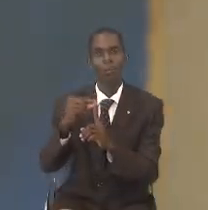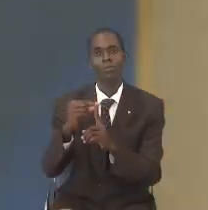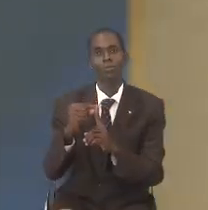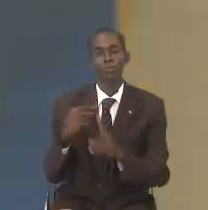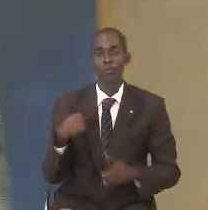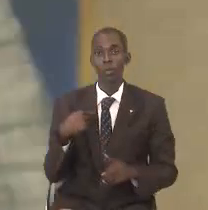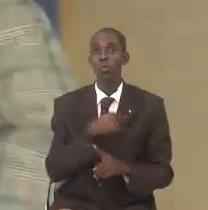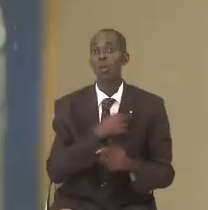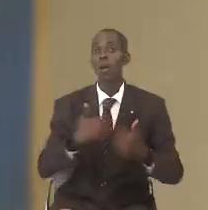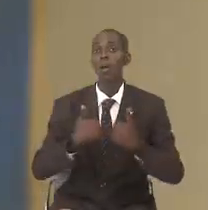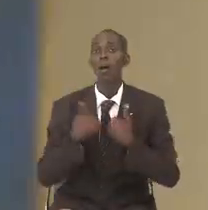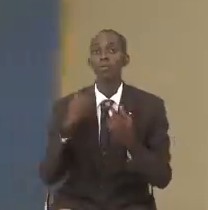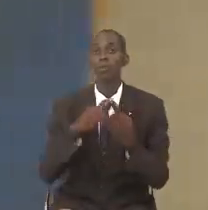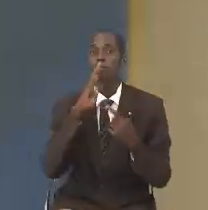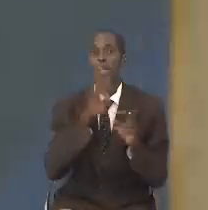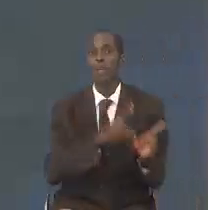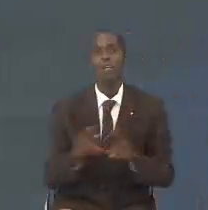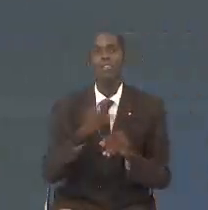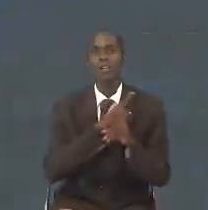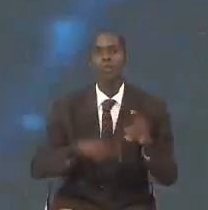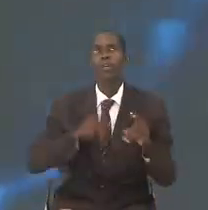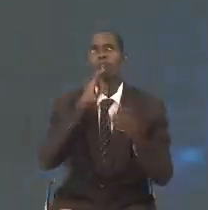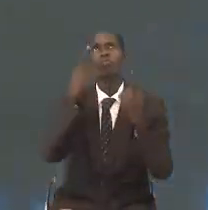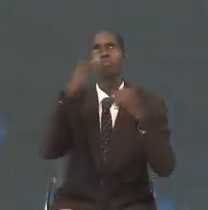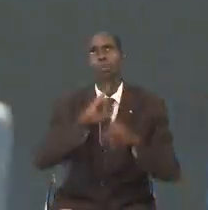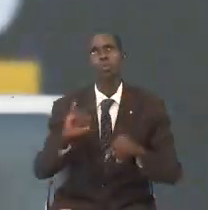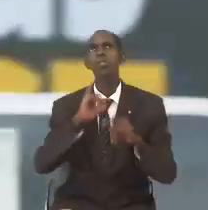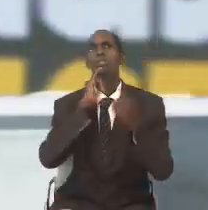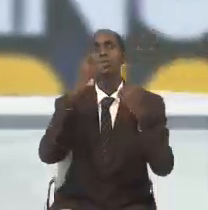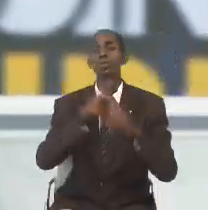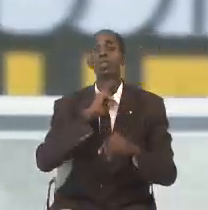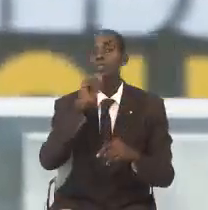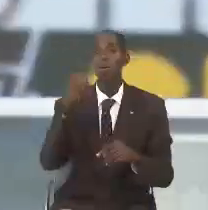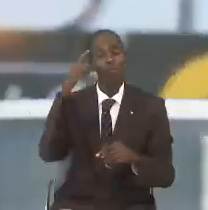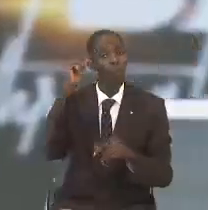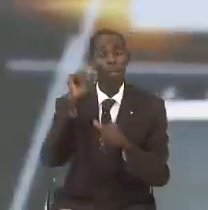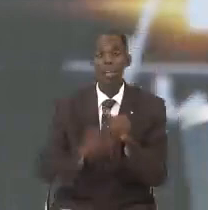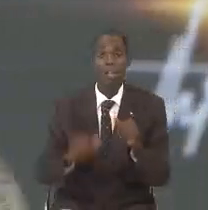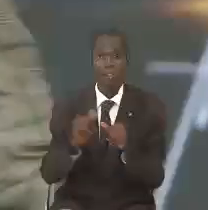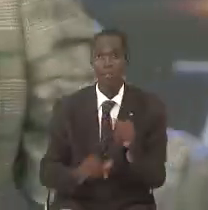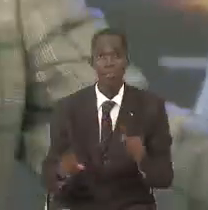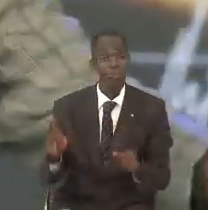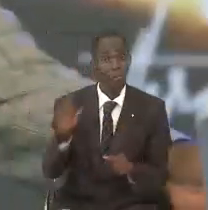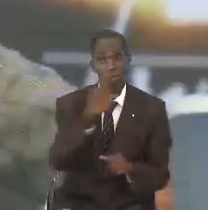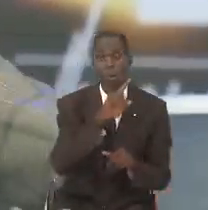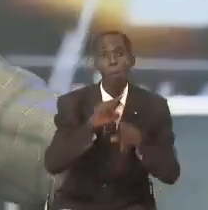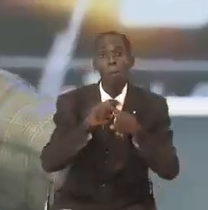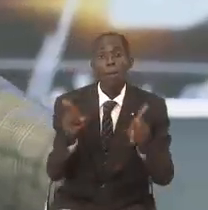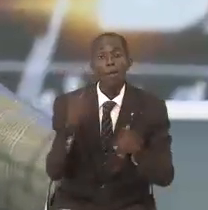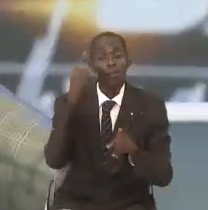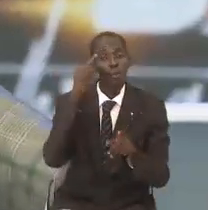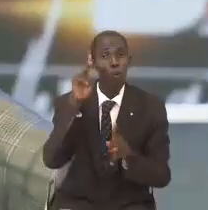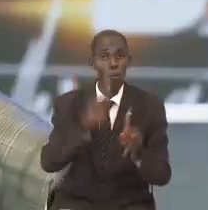be ready. The Lord is coming. The Lord is coming. It's not for every Dick and Harry. It's for those who